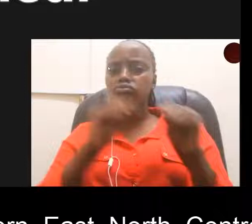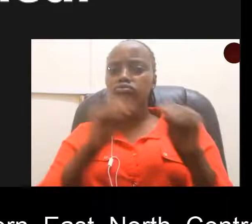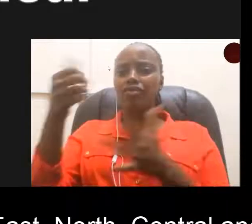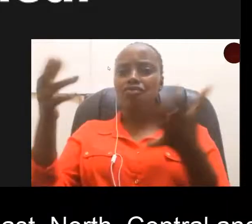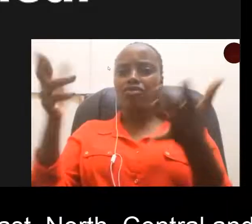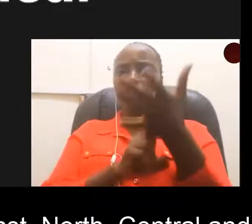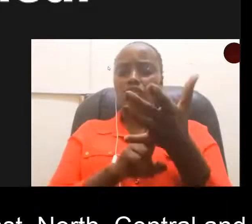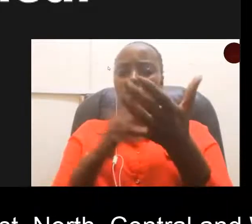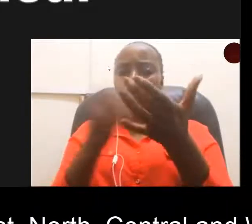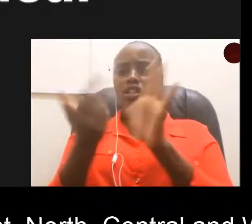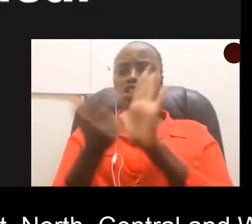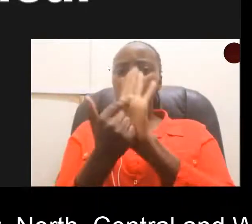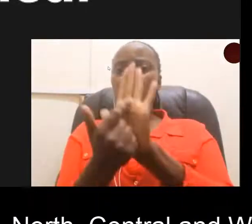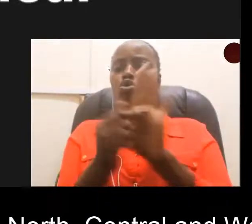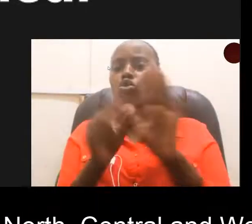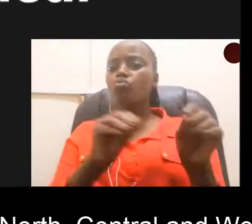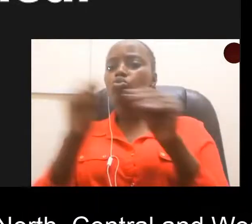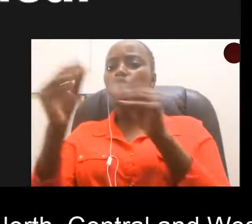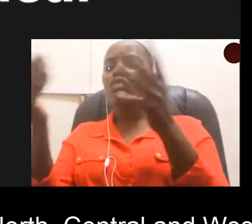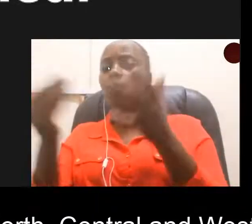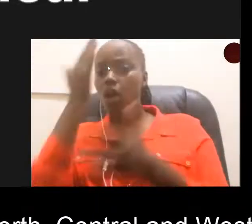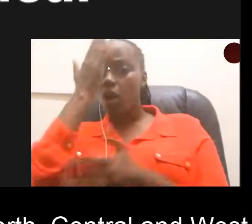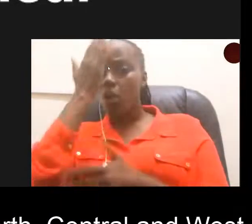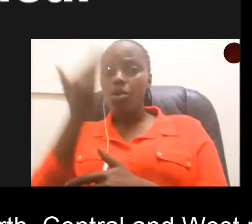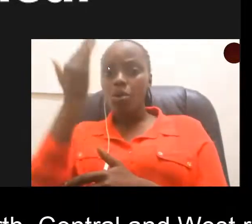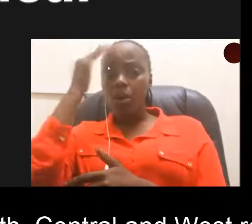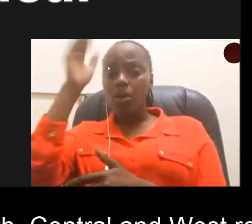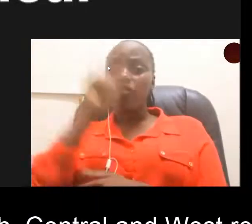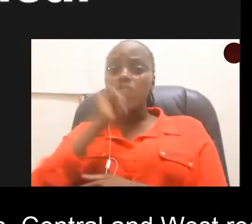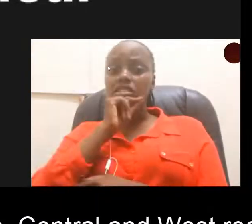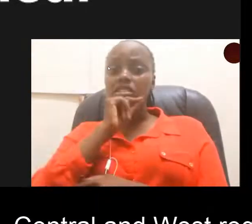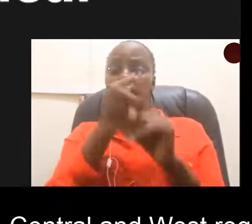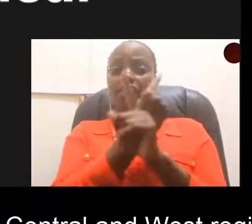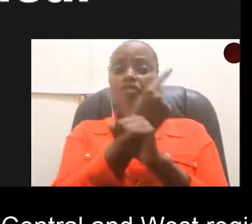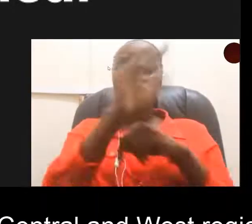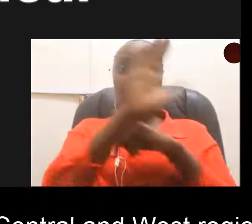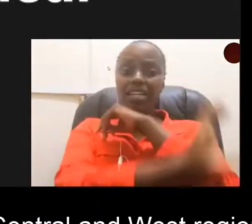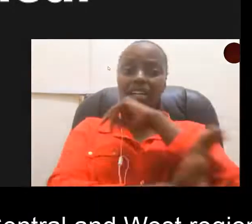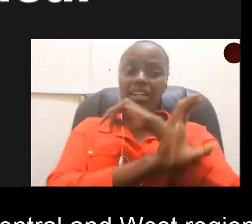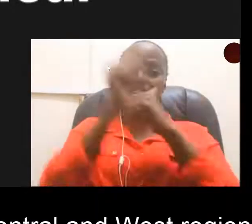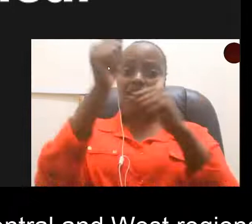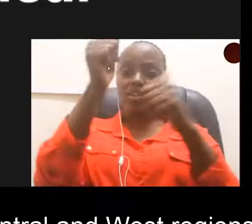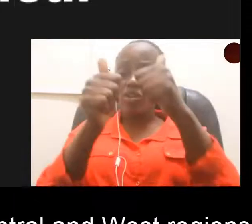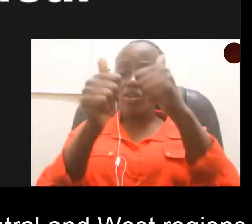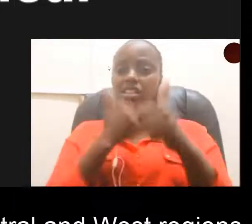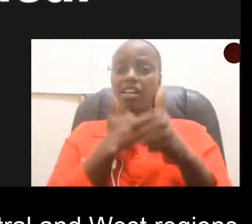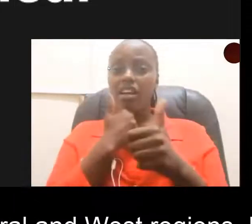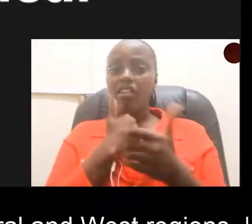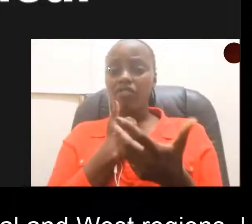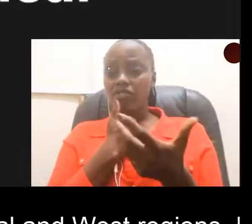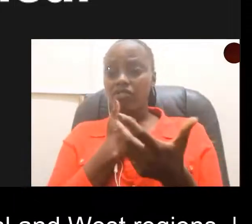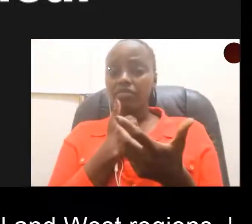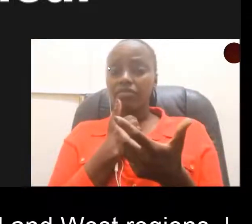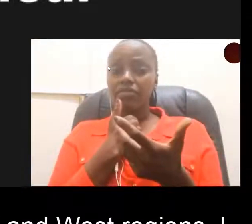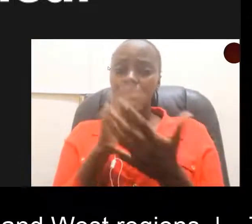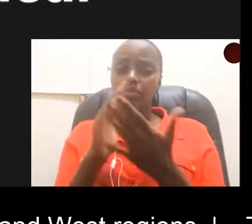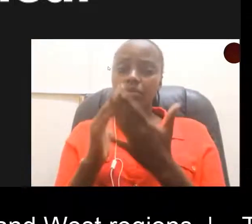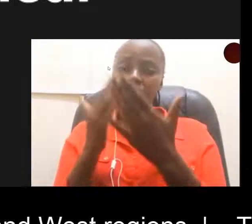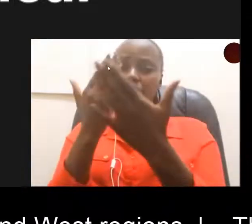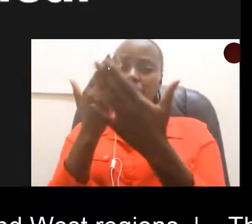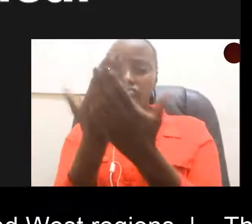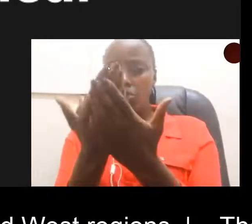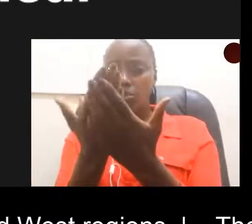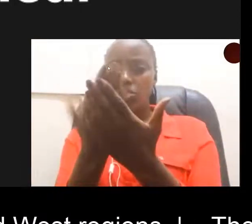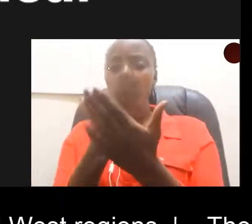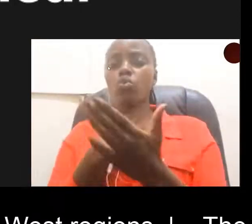where it is moving, because you know that there were different countries that had made the bid for wanting to